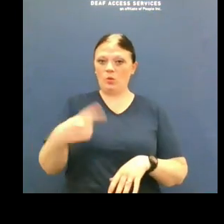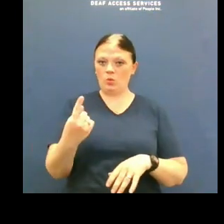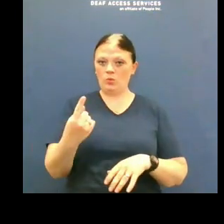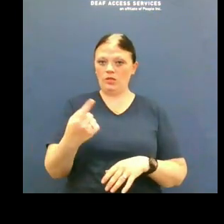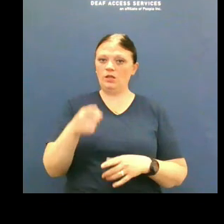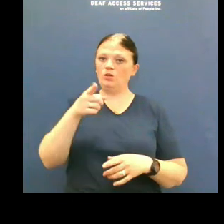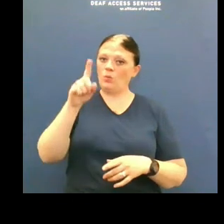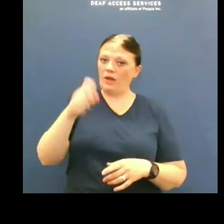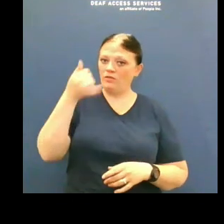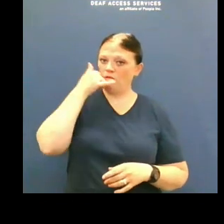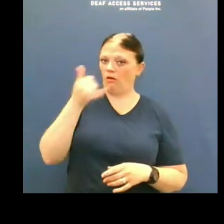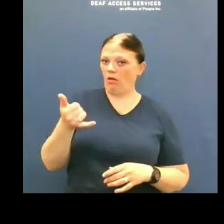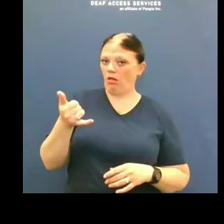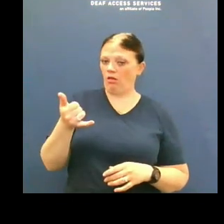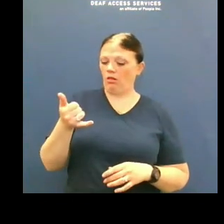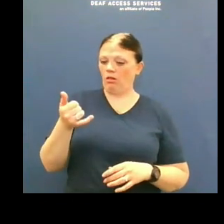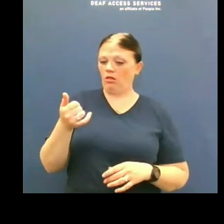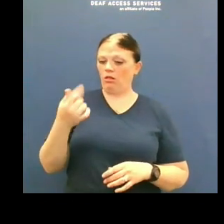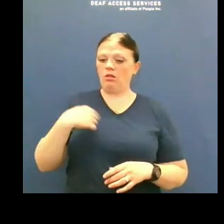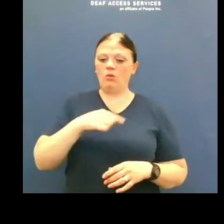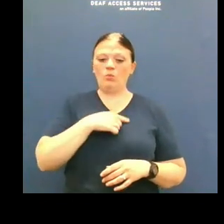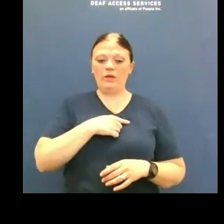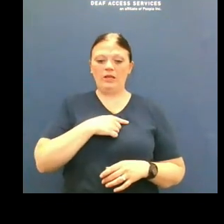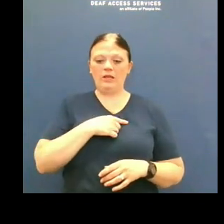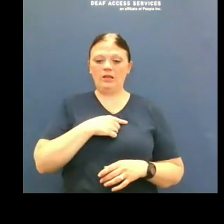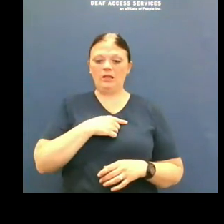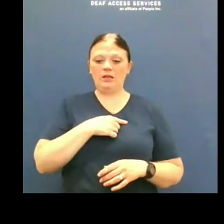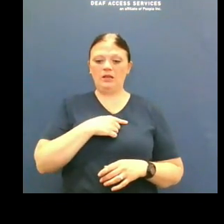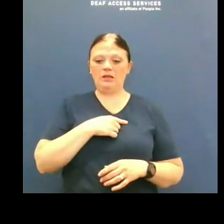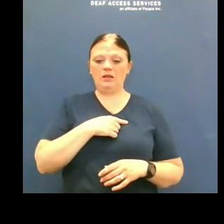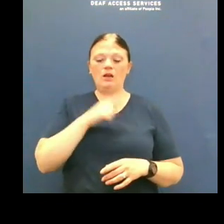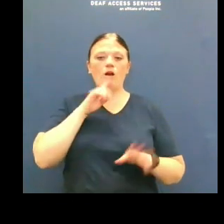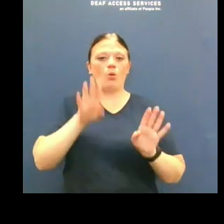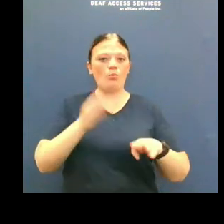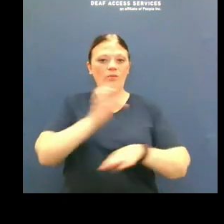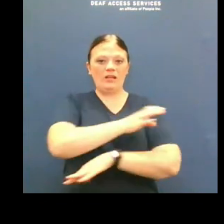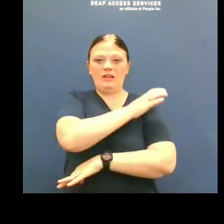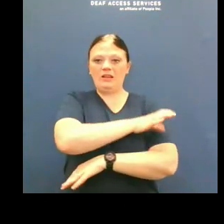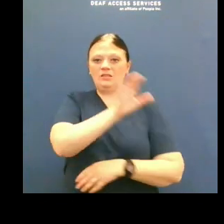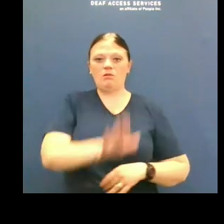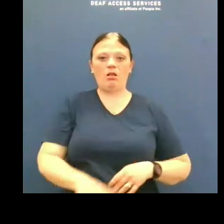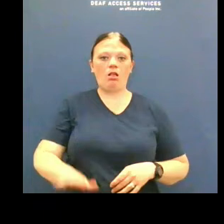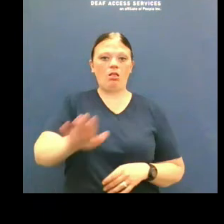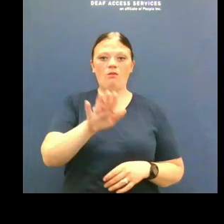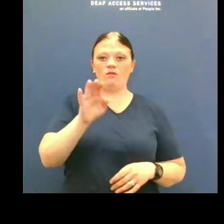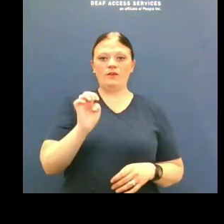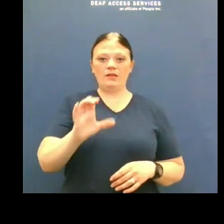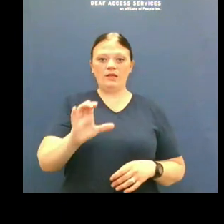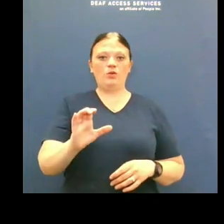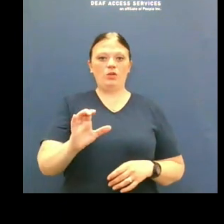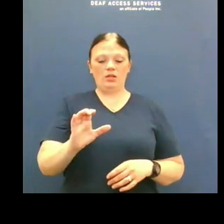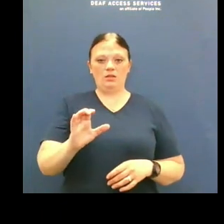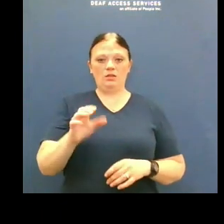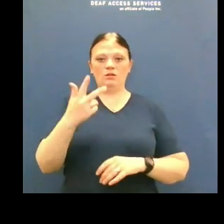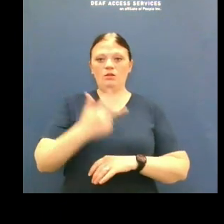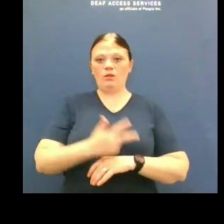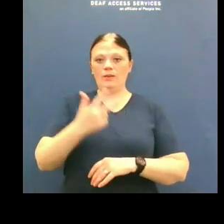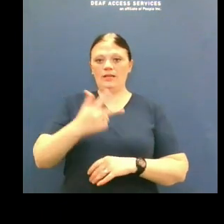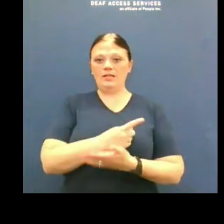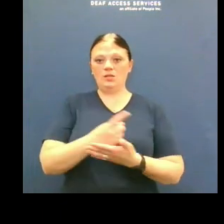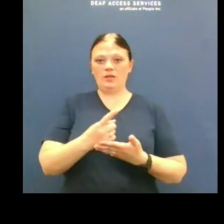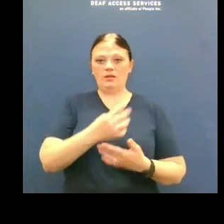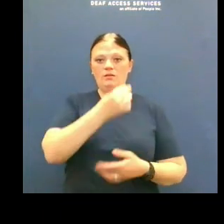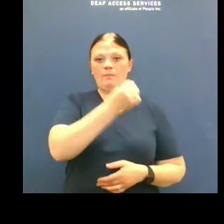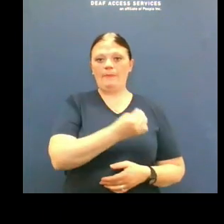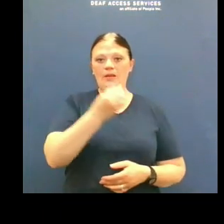do need you to call. And we are opening up clinics throughout Erie County. We're doing this 3 days a week,